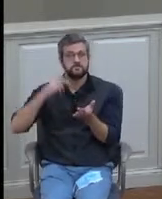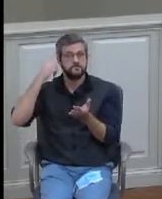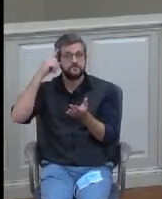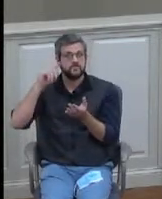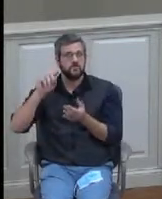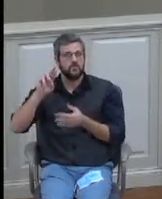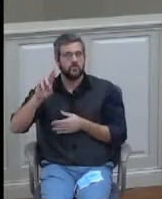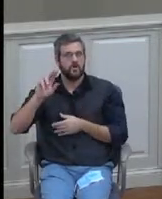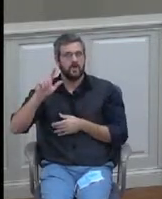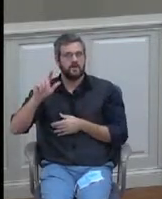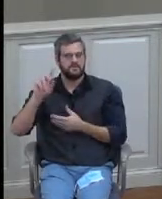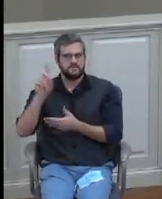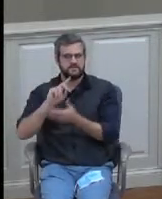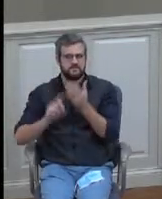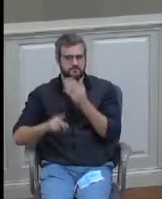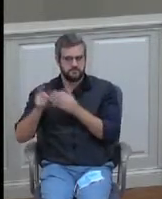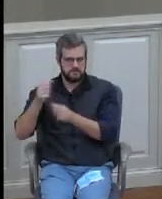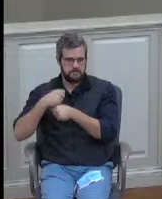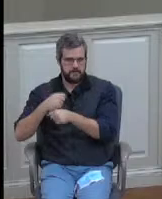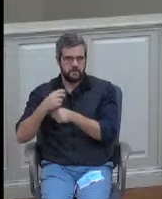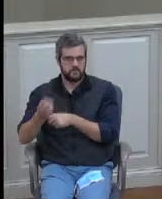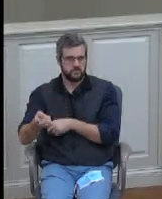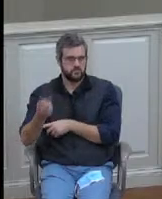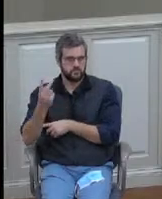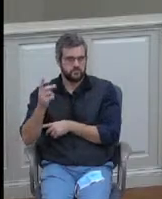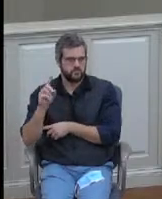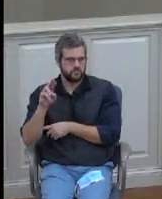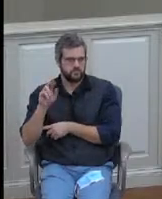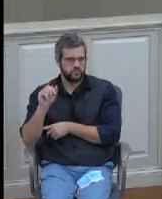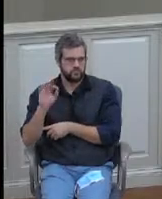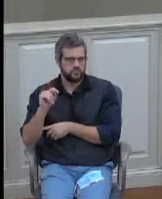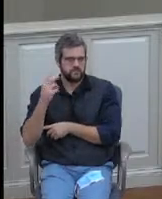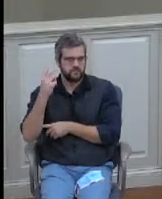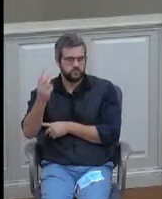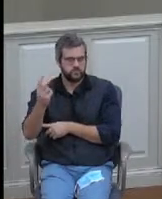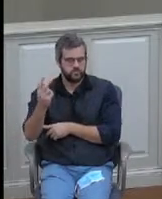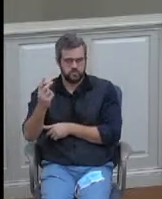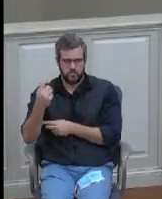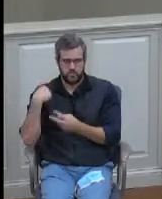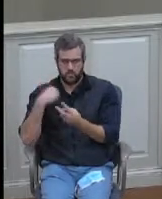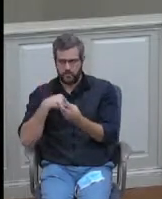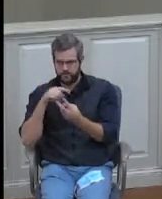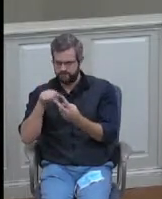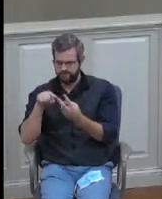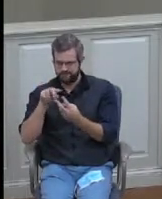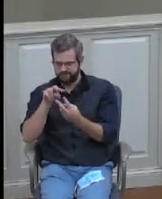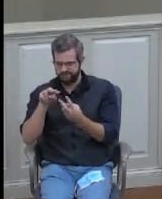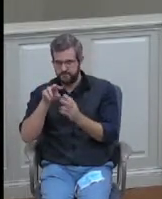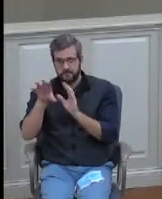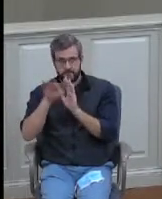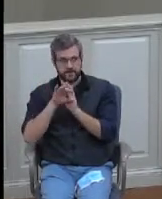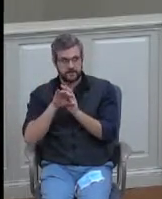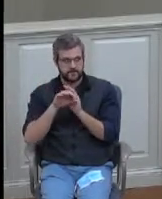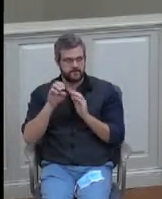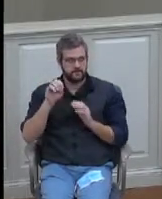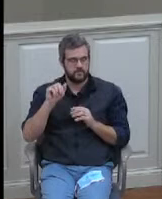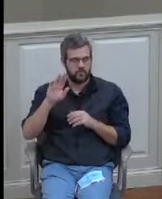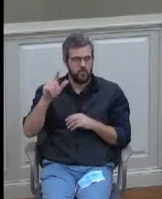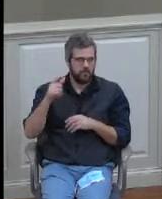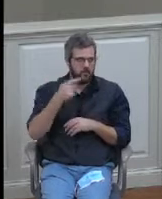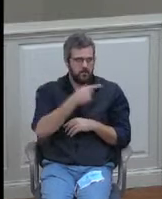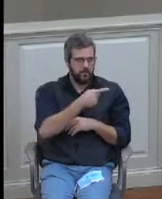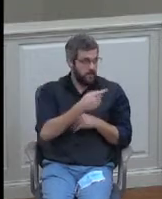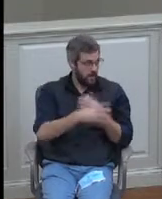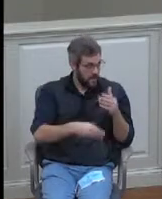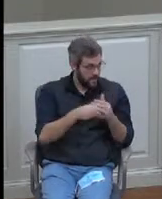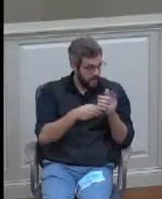RL Design to create us 2 drafts, and we would pick from one of those 2. And Earl has anything else he